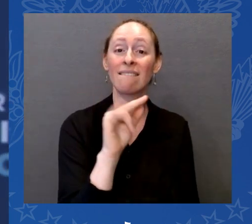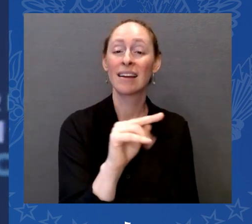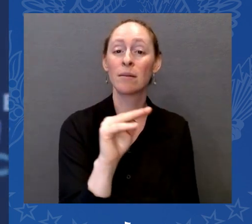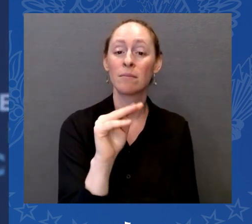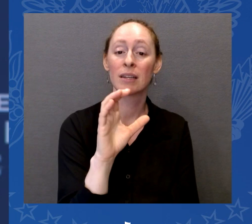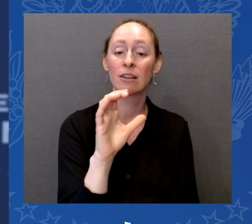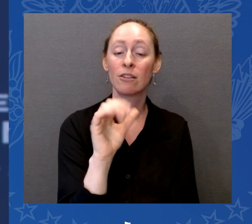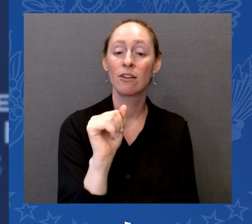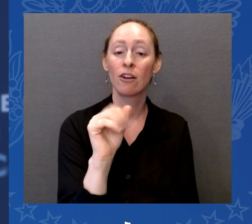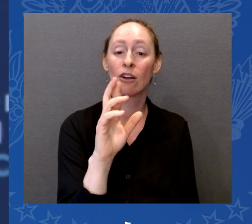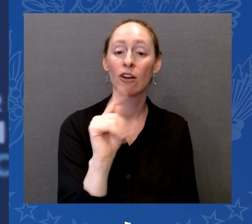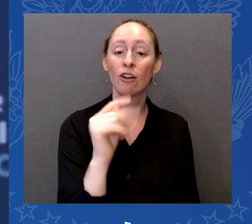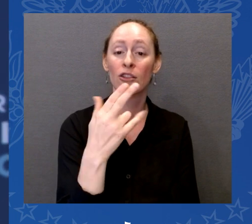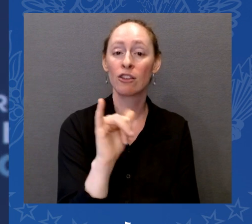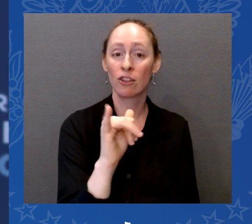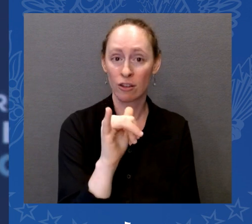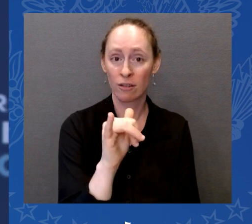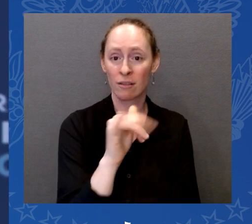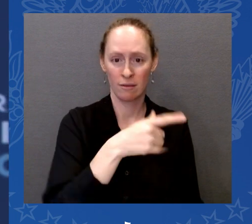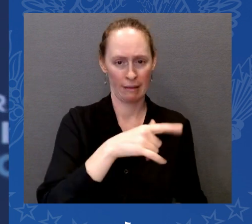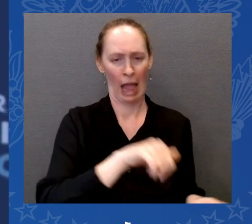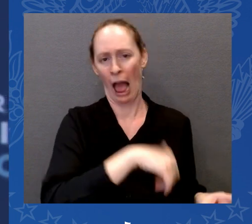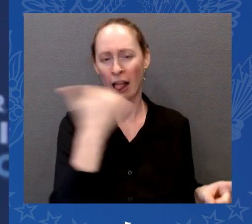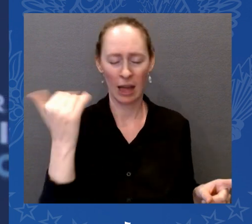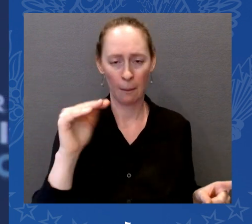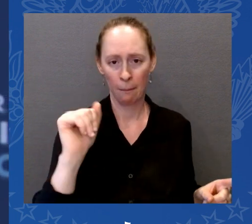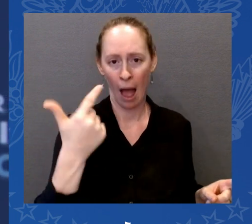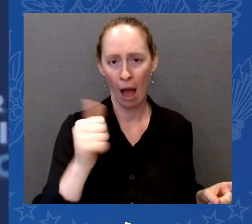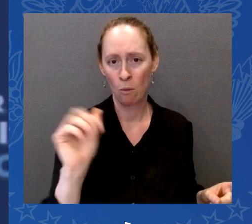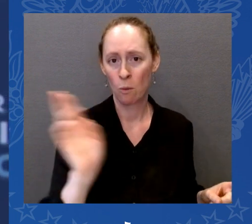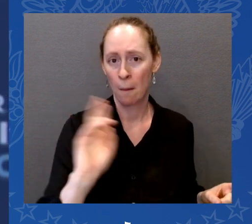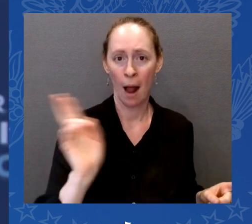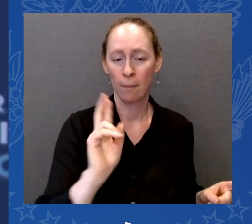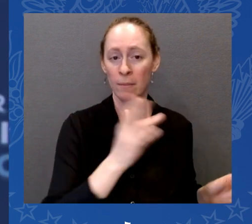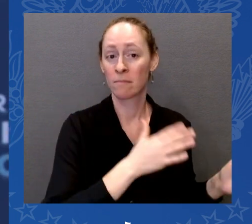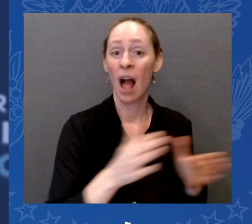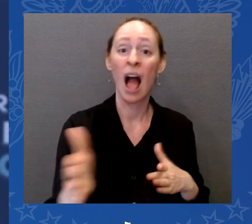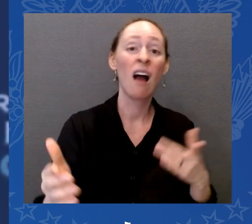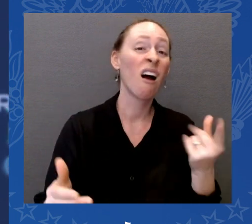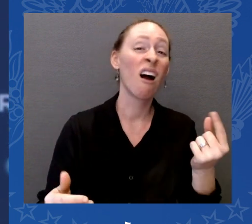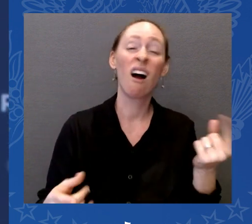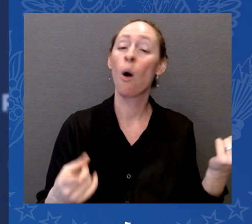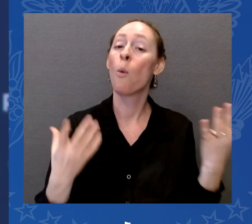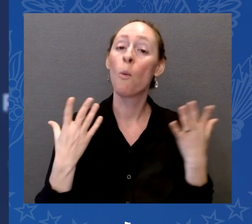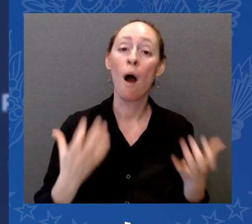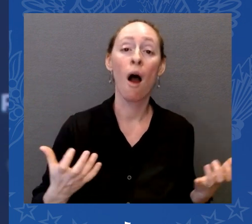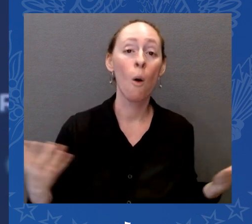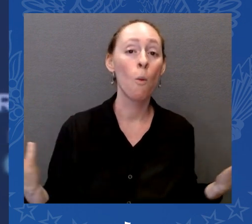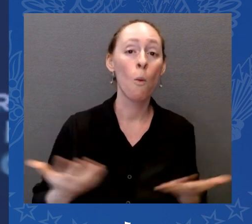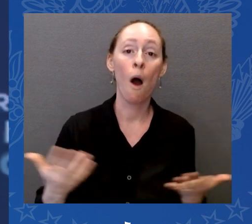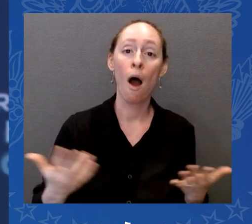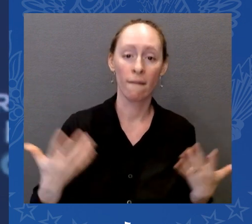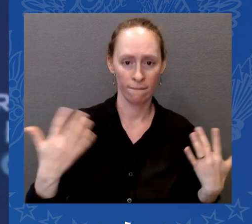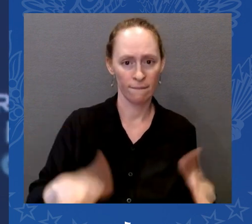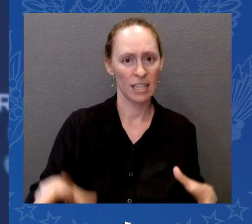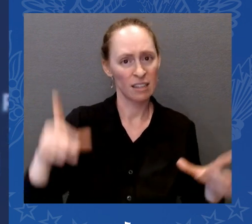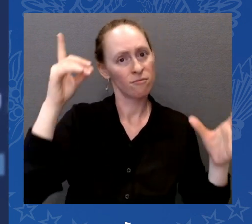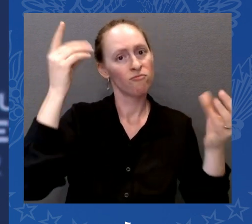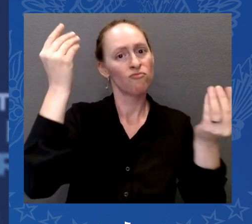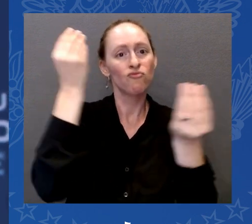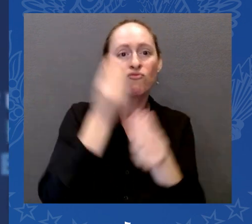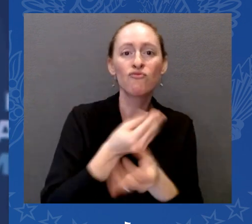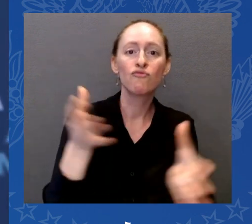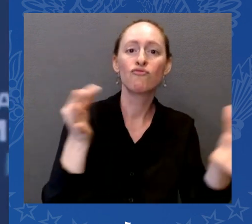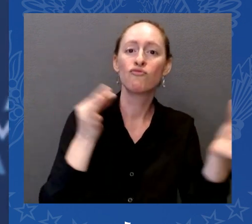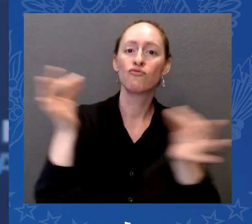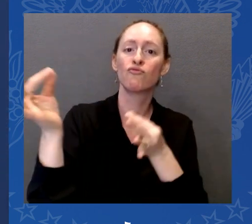one priority is to do the following. And they've said it publicly. By the way, if I had asked you and we were just walking down the street, saying, can you tell me what the